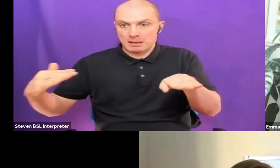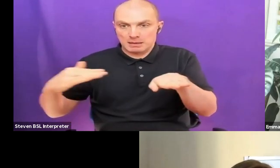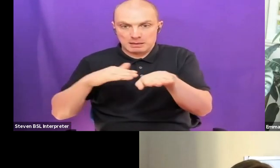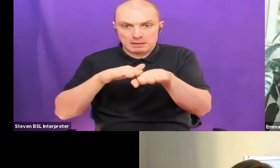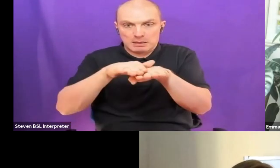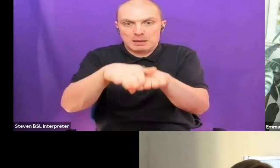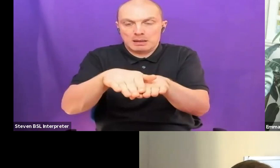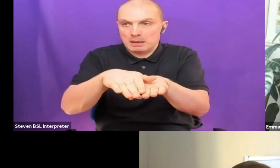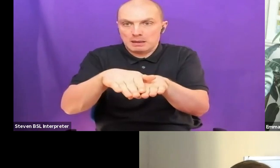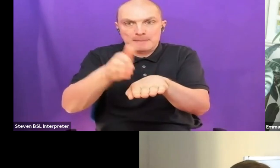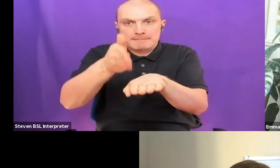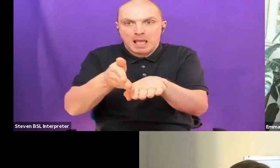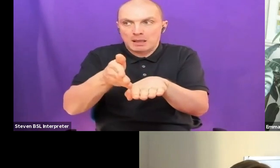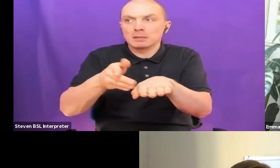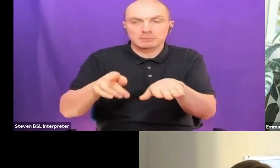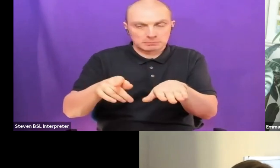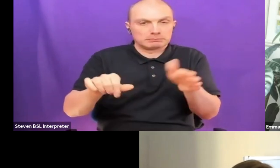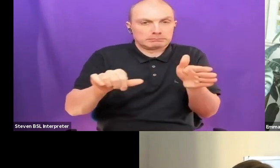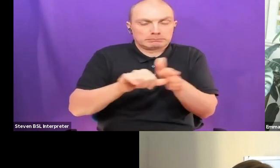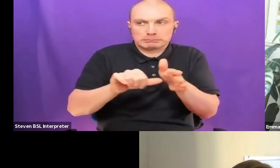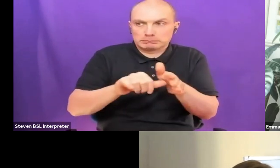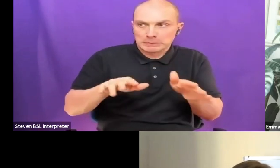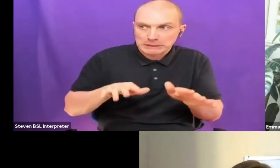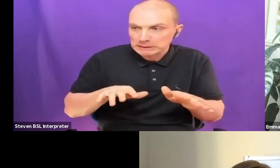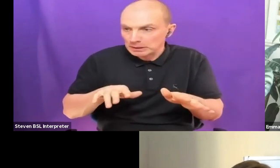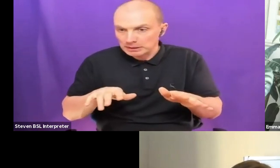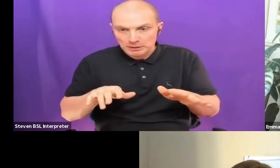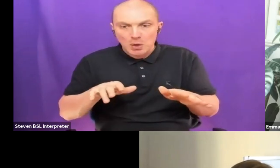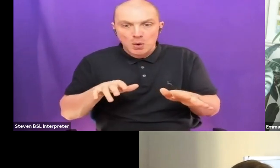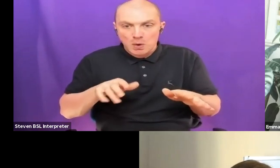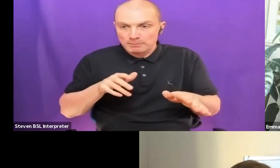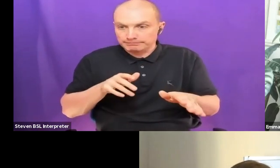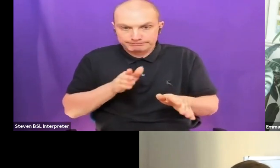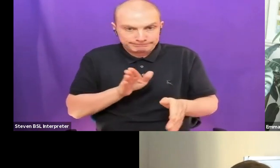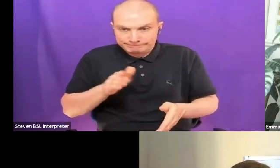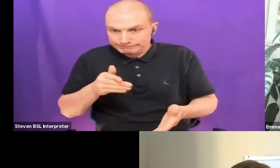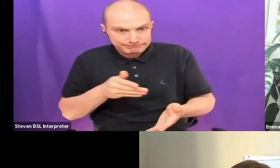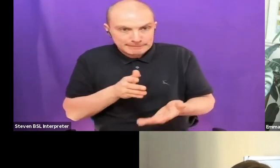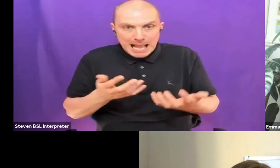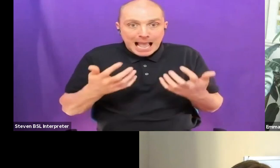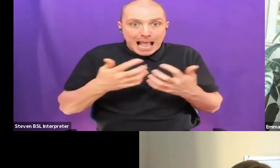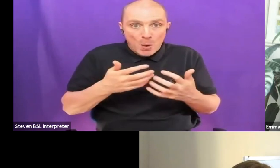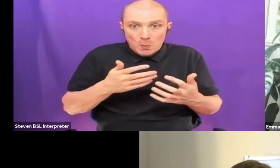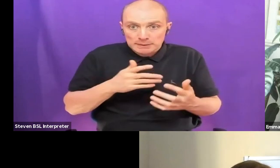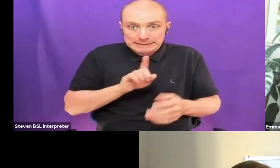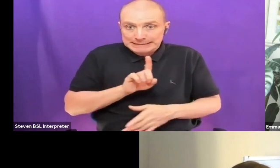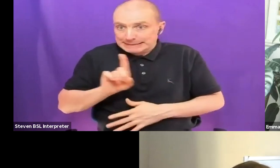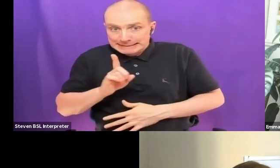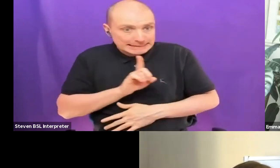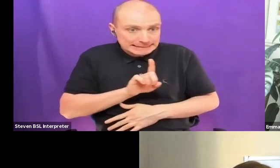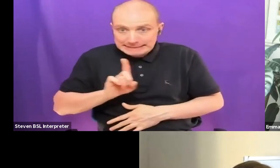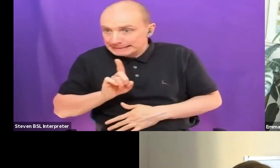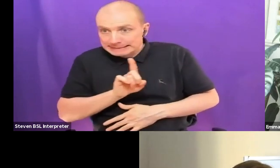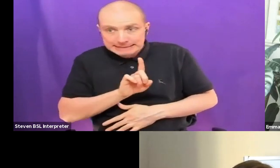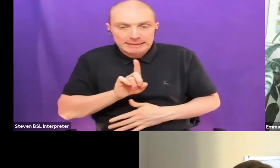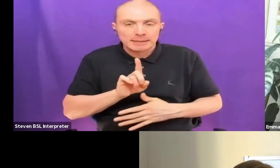traffic. Pavement parking was also an issue, again causing an obstruction. As everybody may